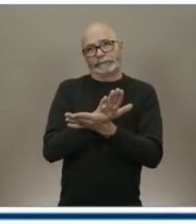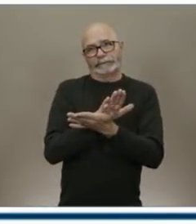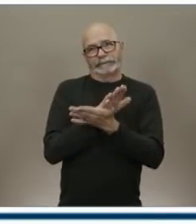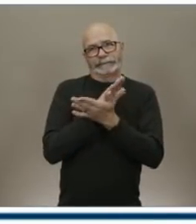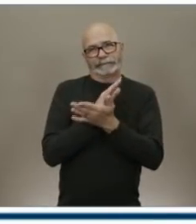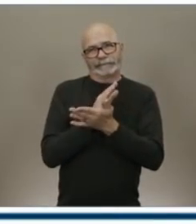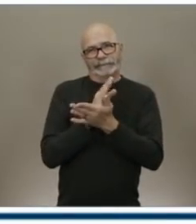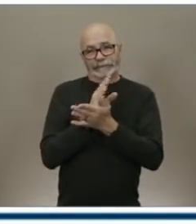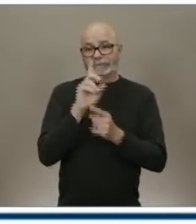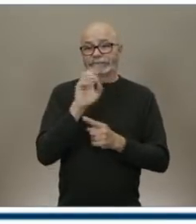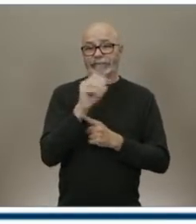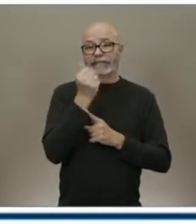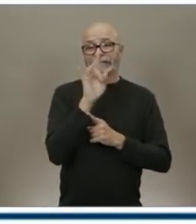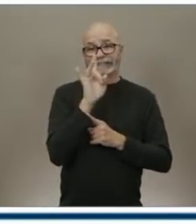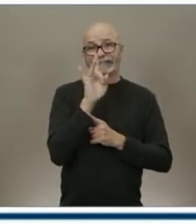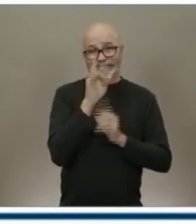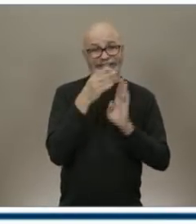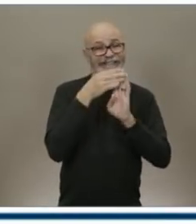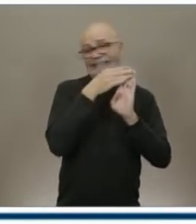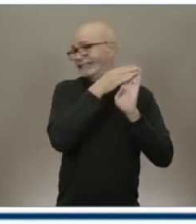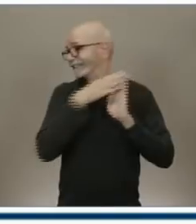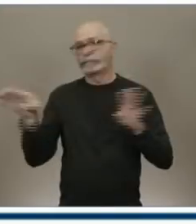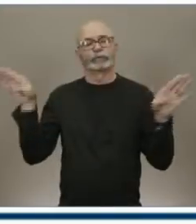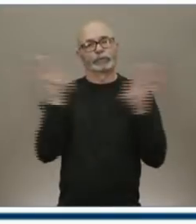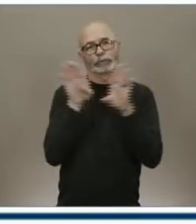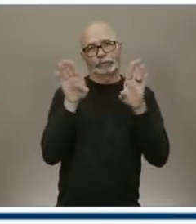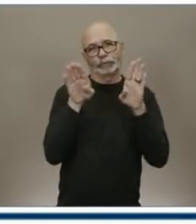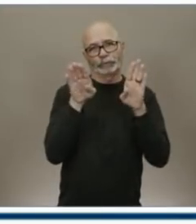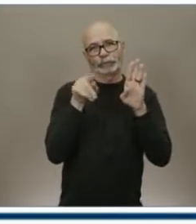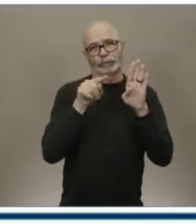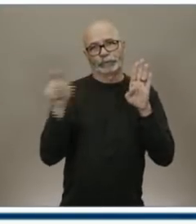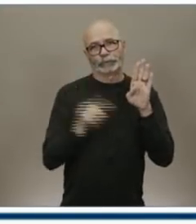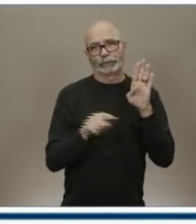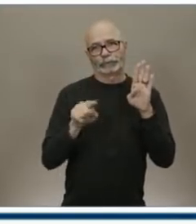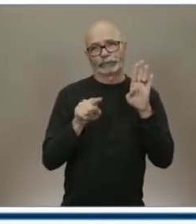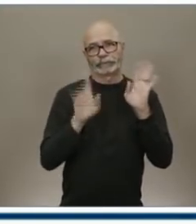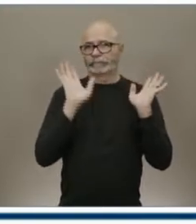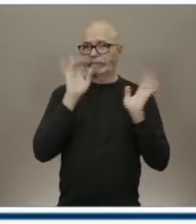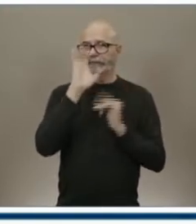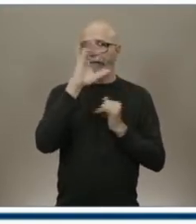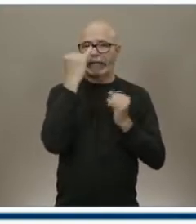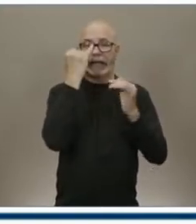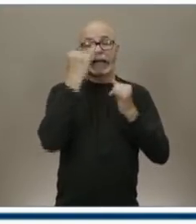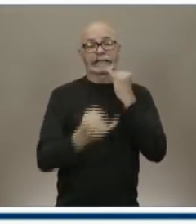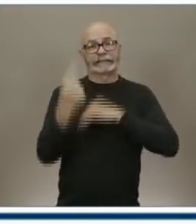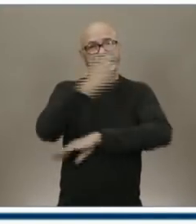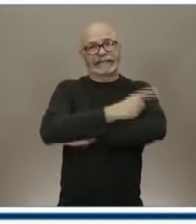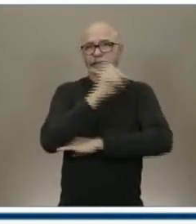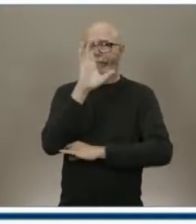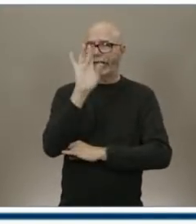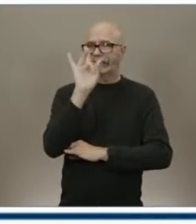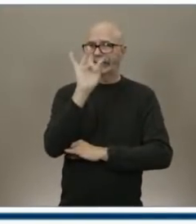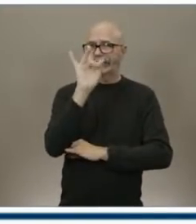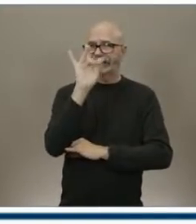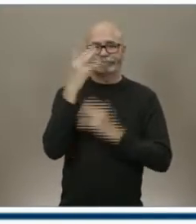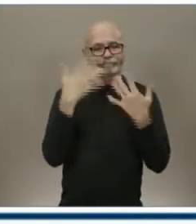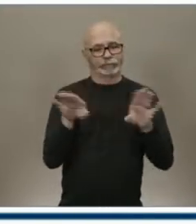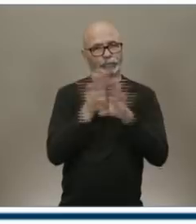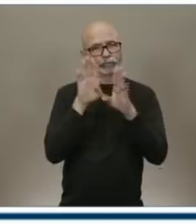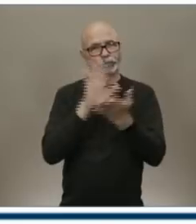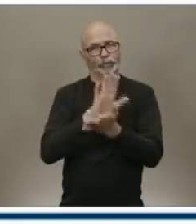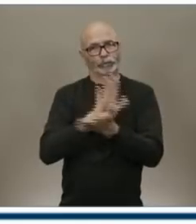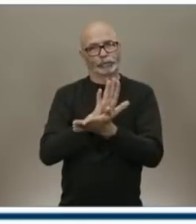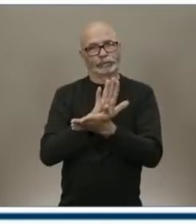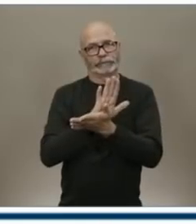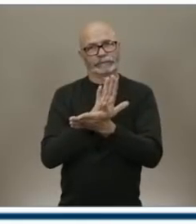last day of school will be December 18th, and not reopen to students until January 11th. We are doing this